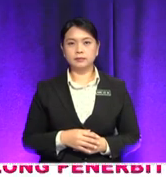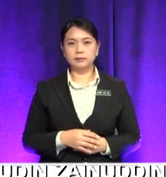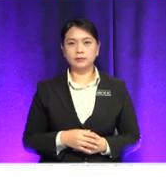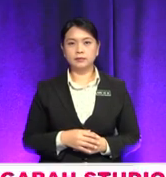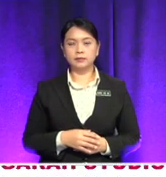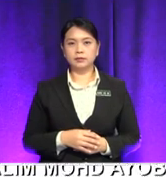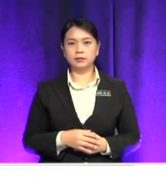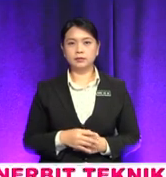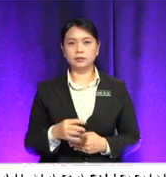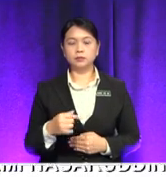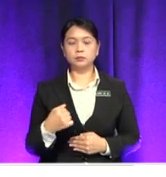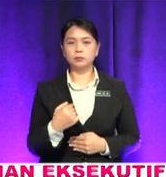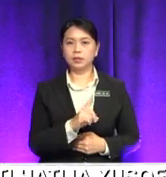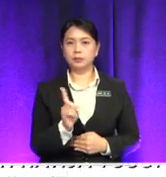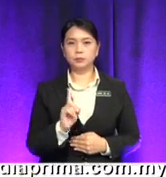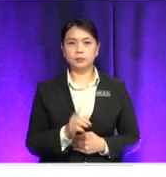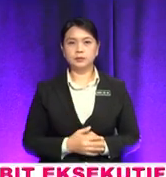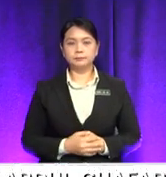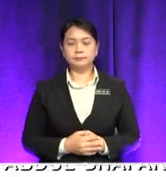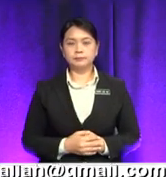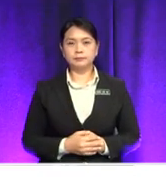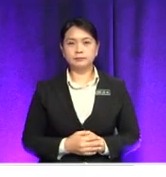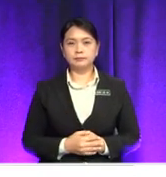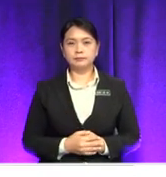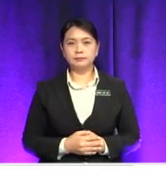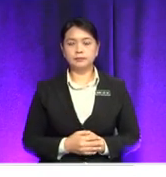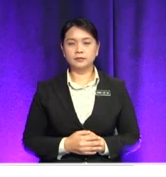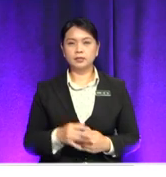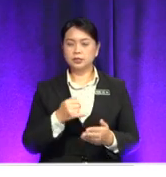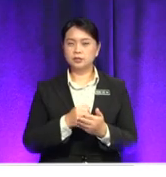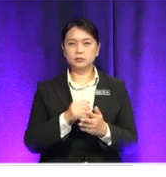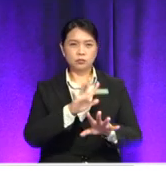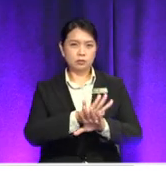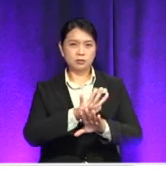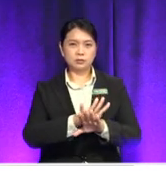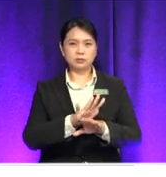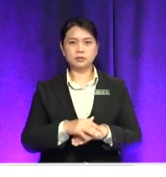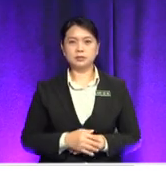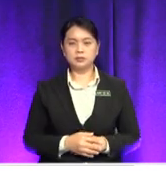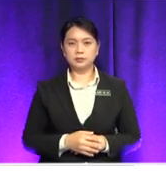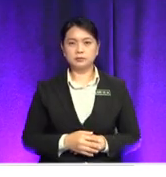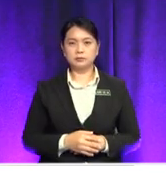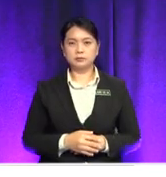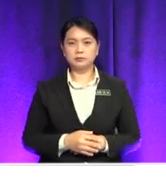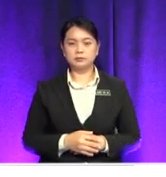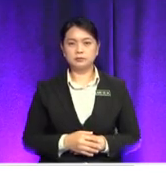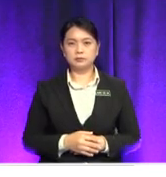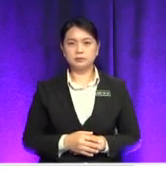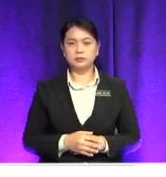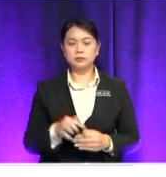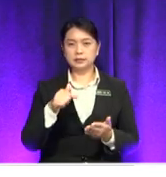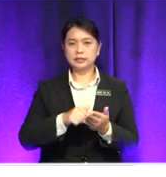barely able to breathe, in a crowded morning clinic. This